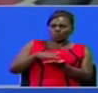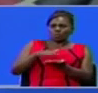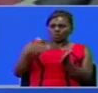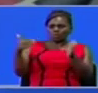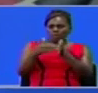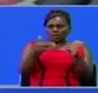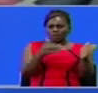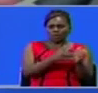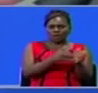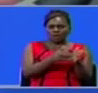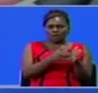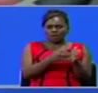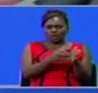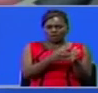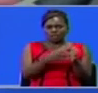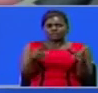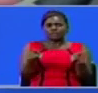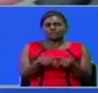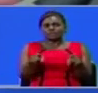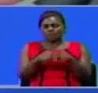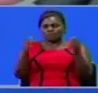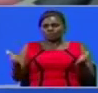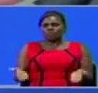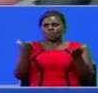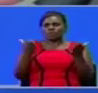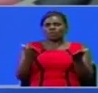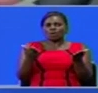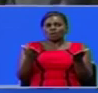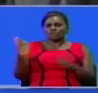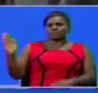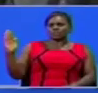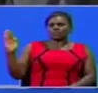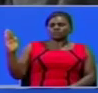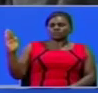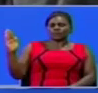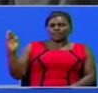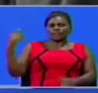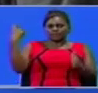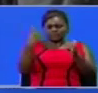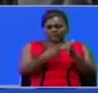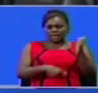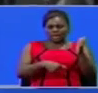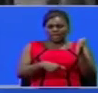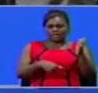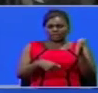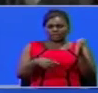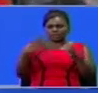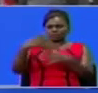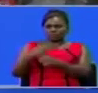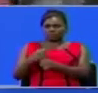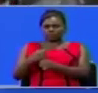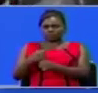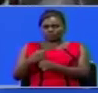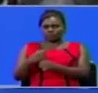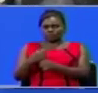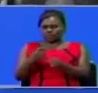in terms of diversion of cargo, and there'll be an improvement in the cargo security. The tax body has flagged off equipment to aid the